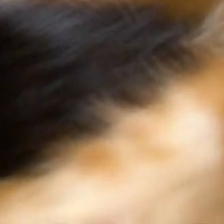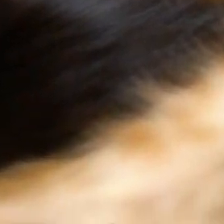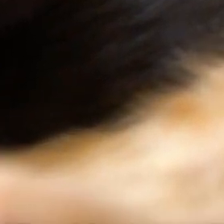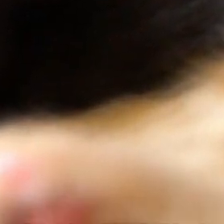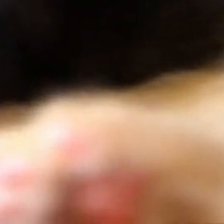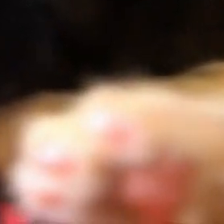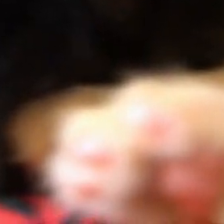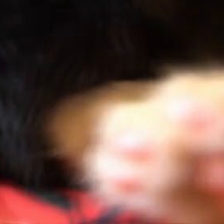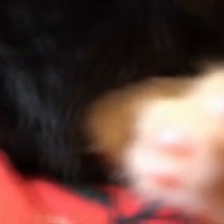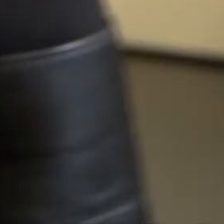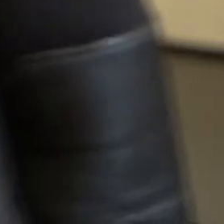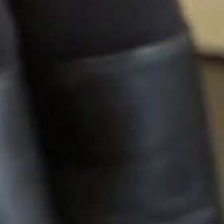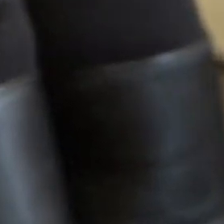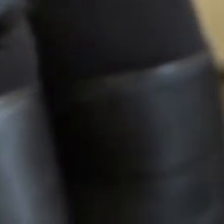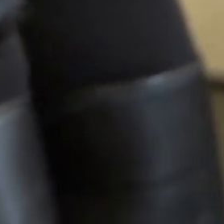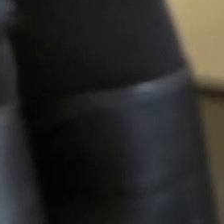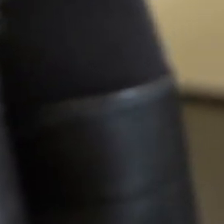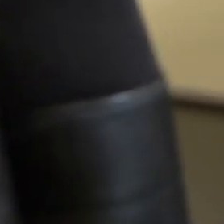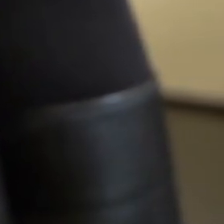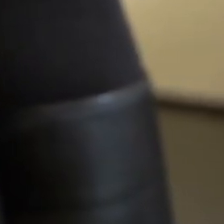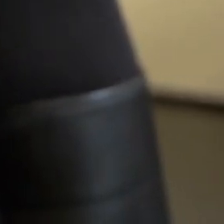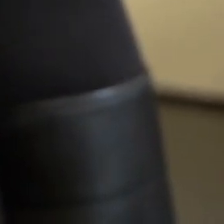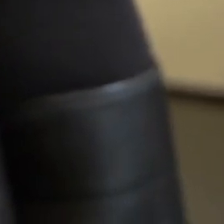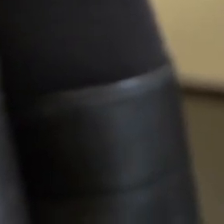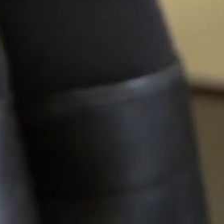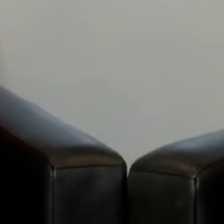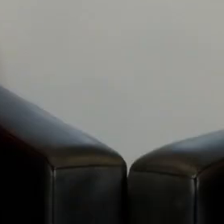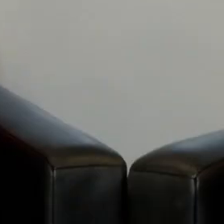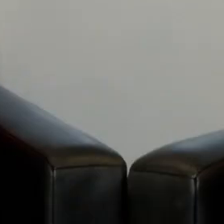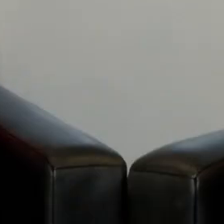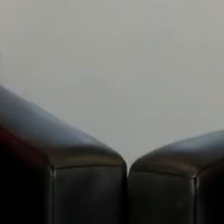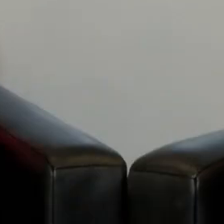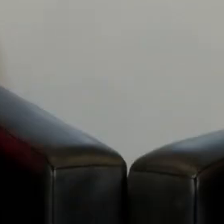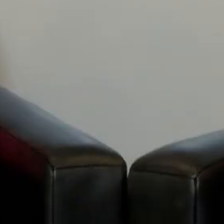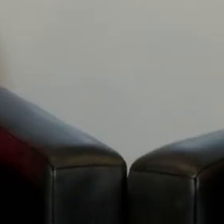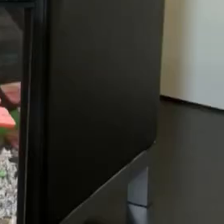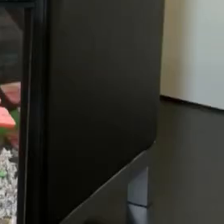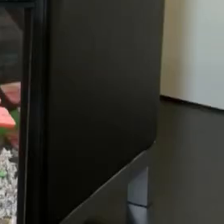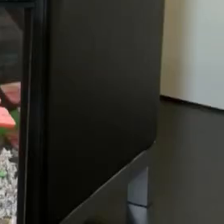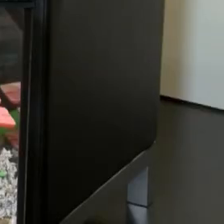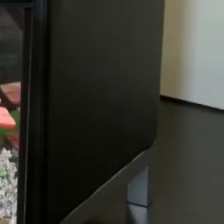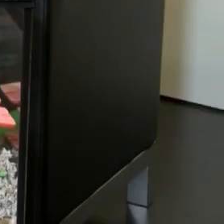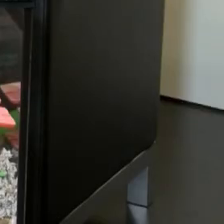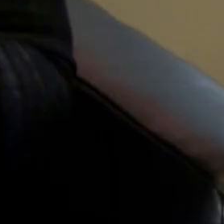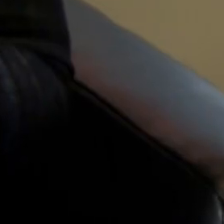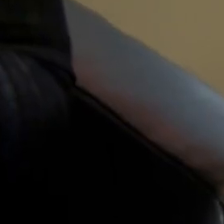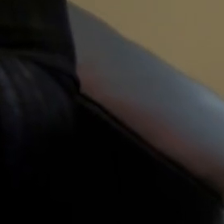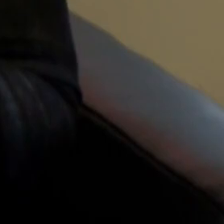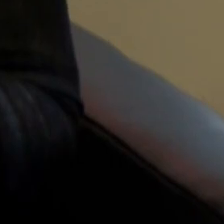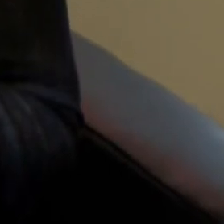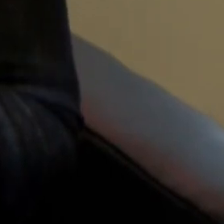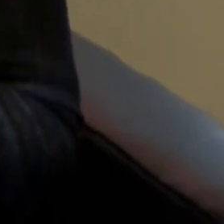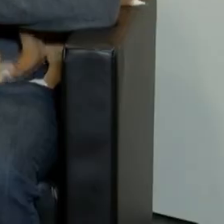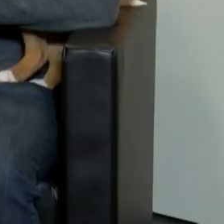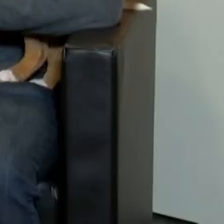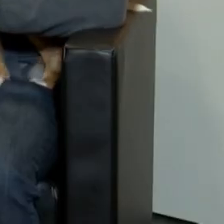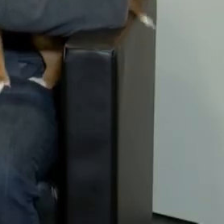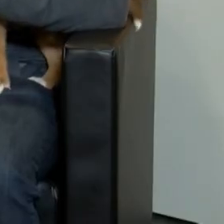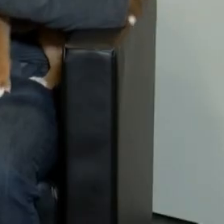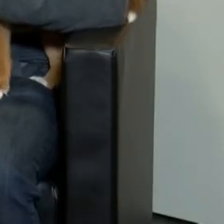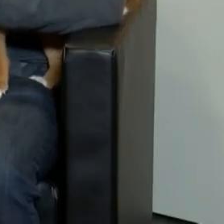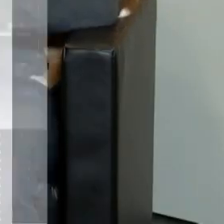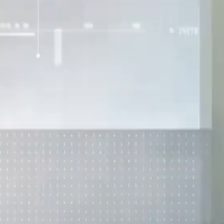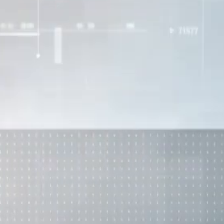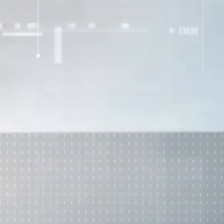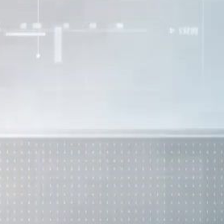Get your furry fix and some puppy love all in one place. Join Tess Van Stratton each week on Pet CHEK for featured local adoptables.